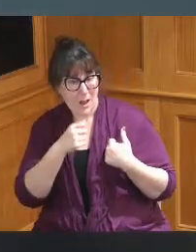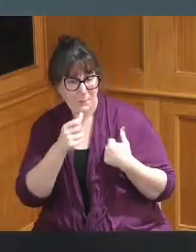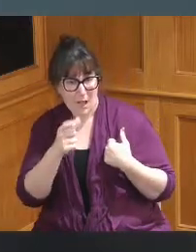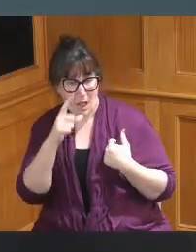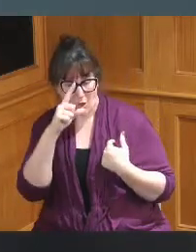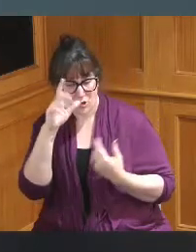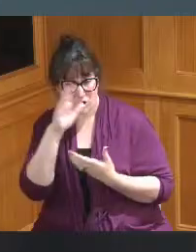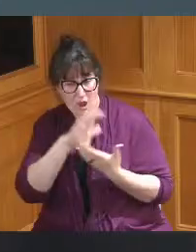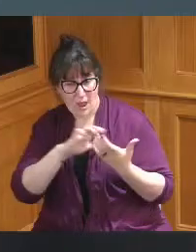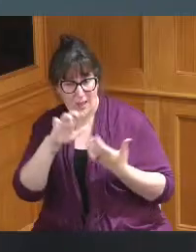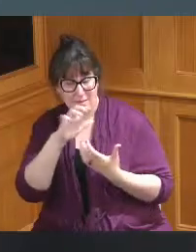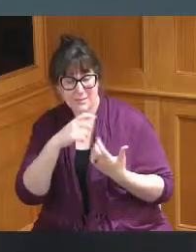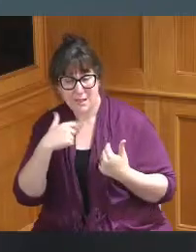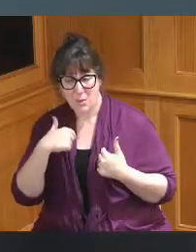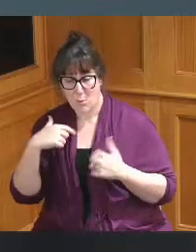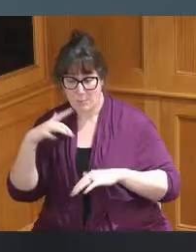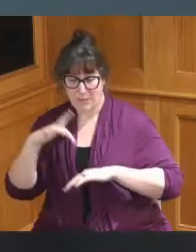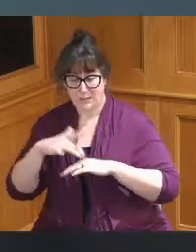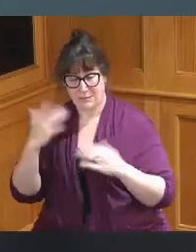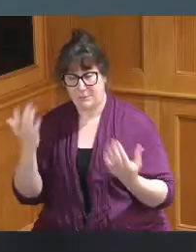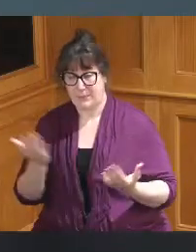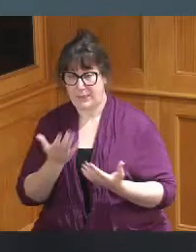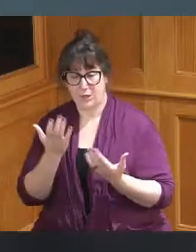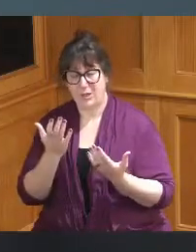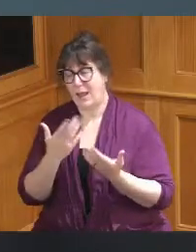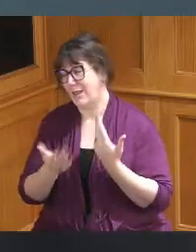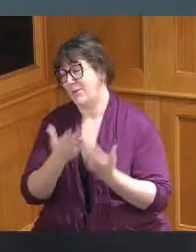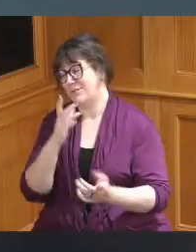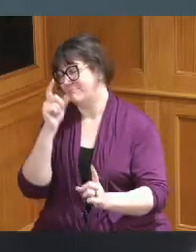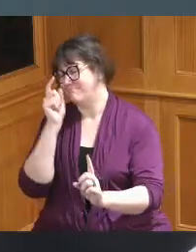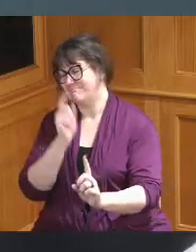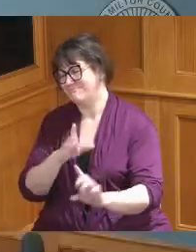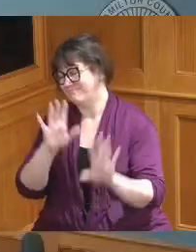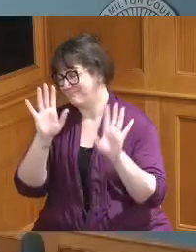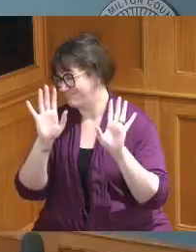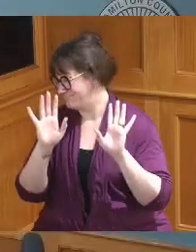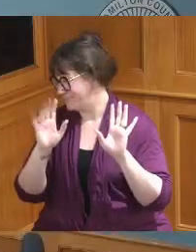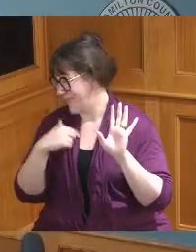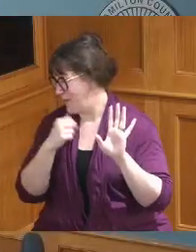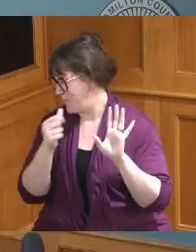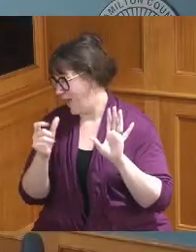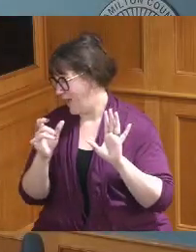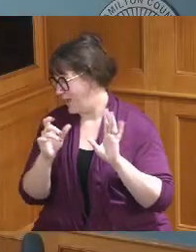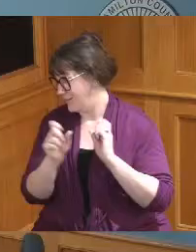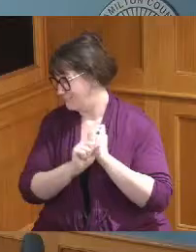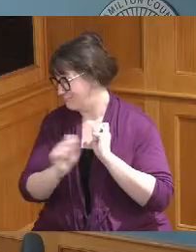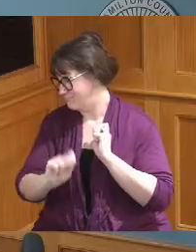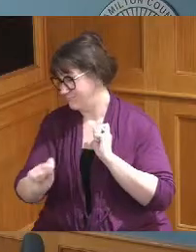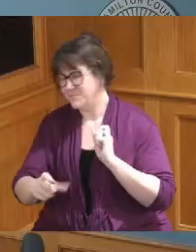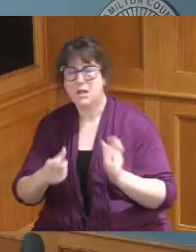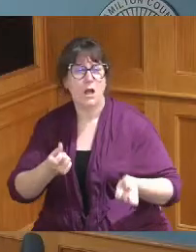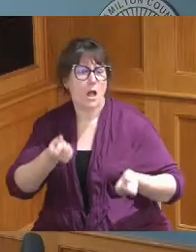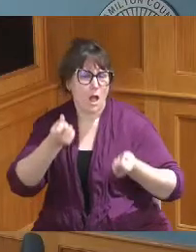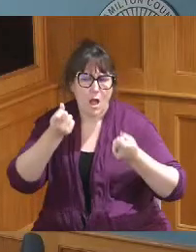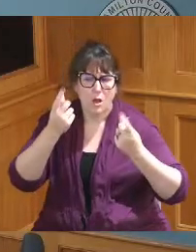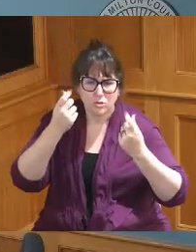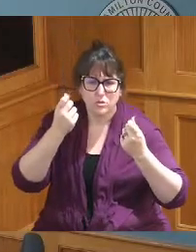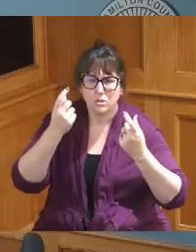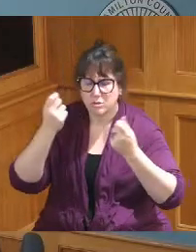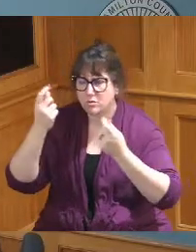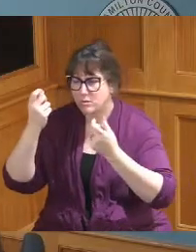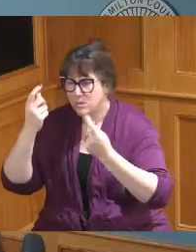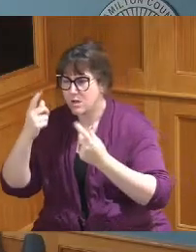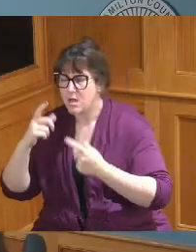we're going to be up here. Anyway, okay. Well, I won't be up here. Understood. And you're looking